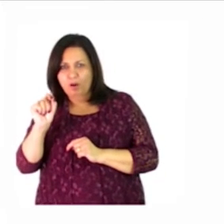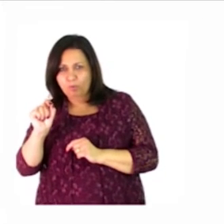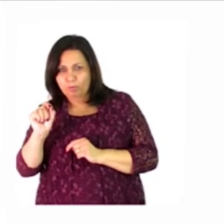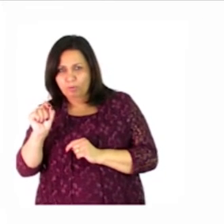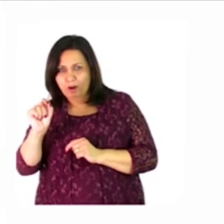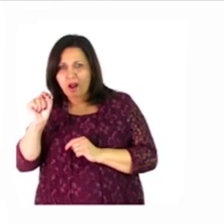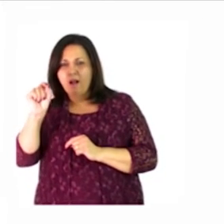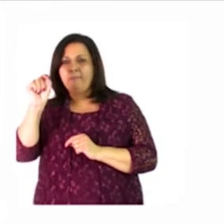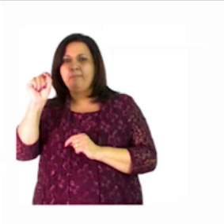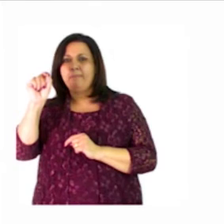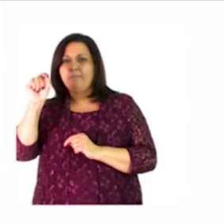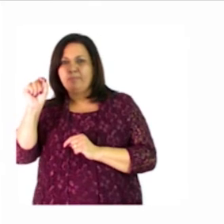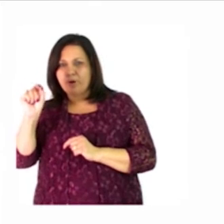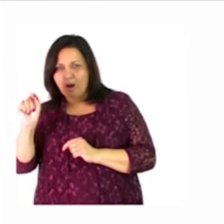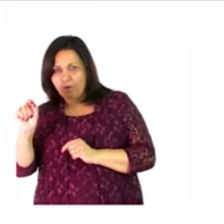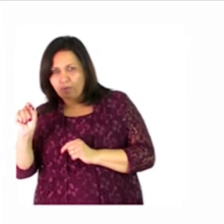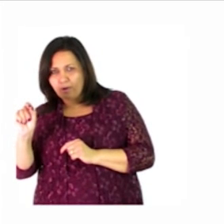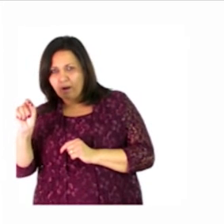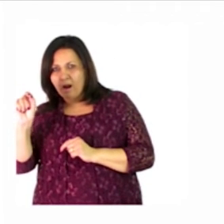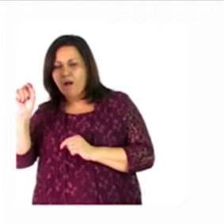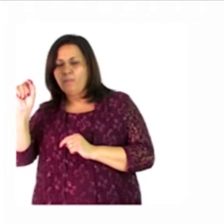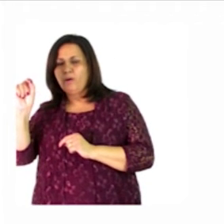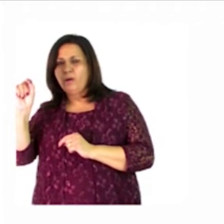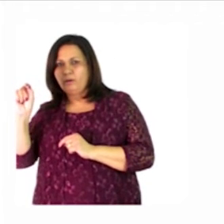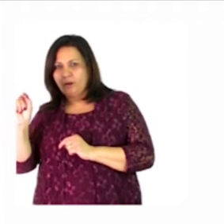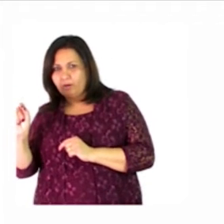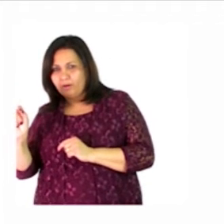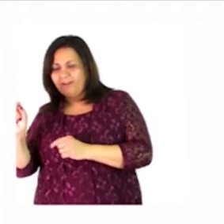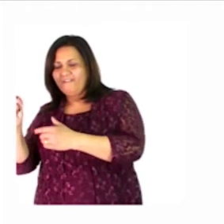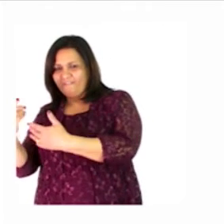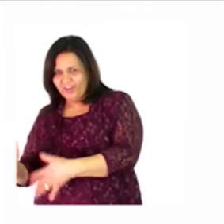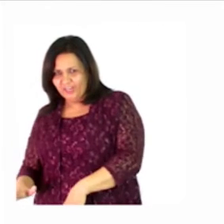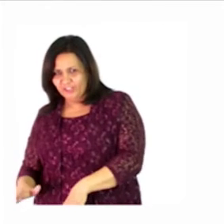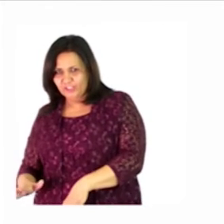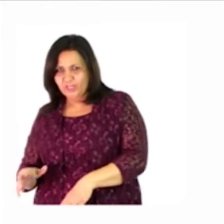not pick up your pencil until you get to the handle